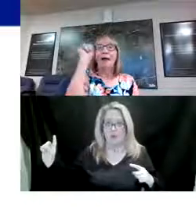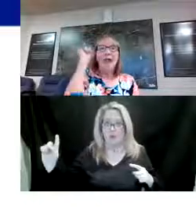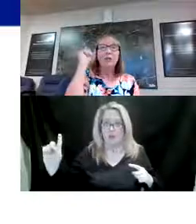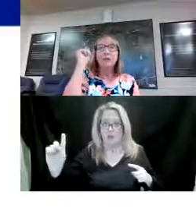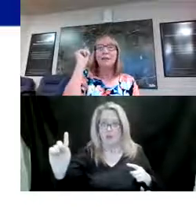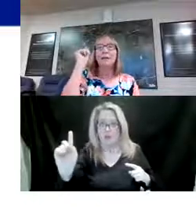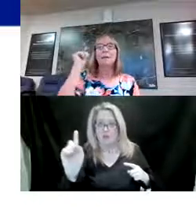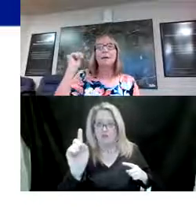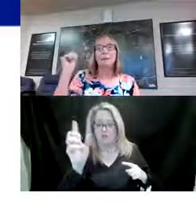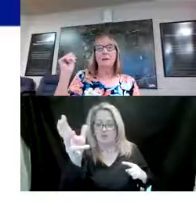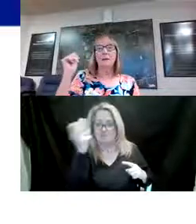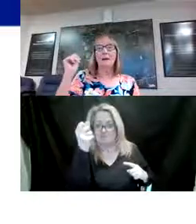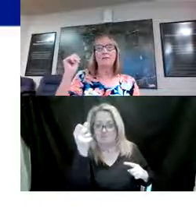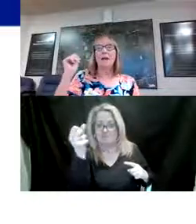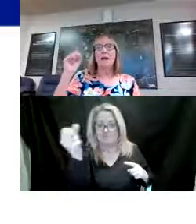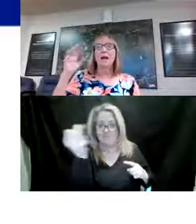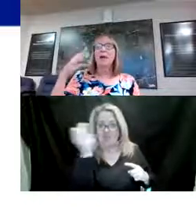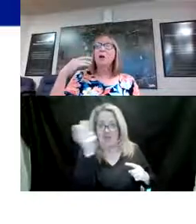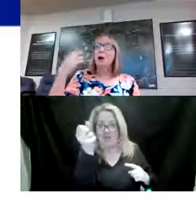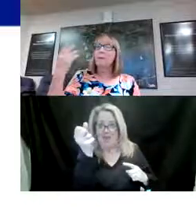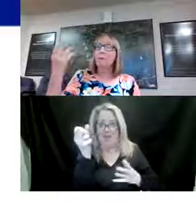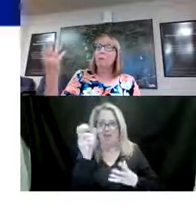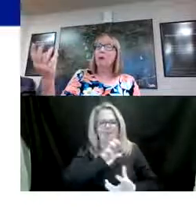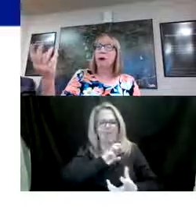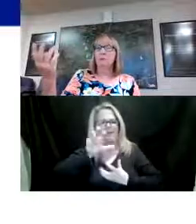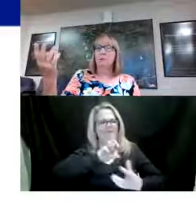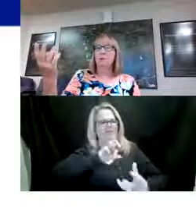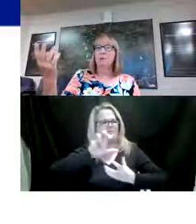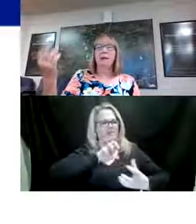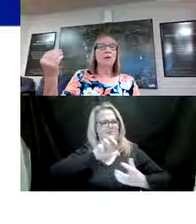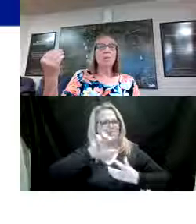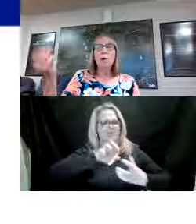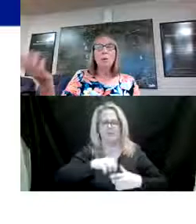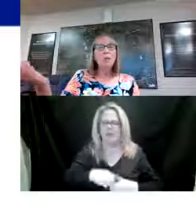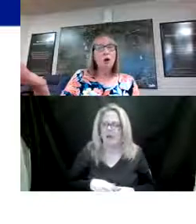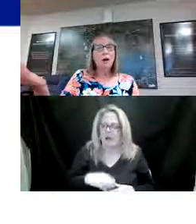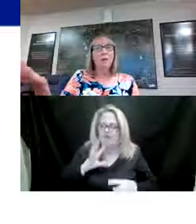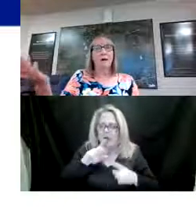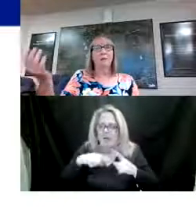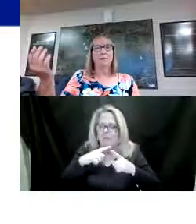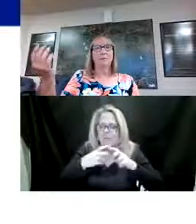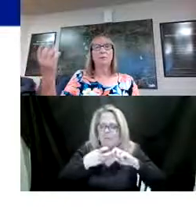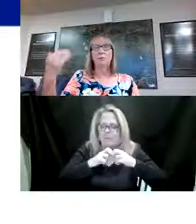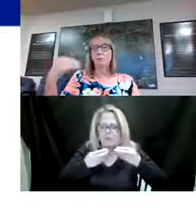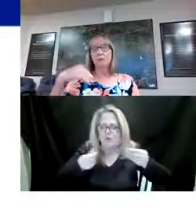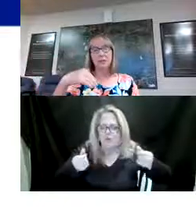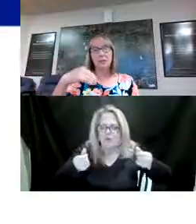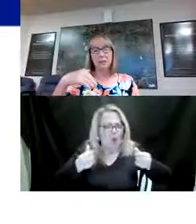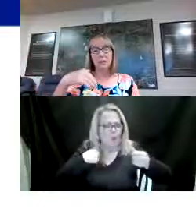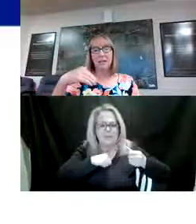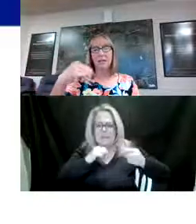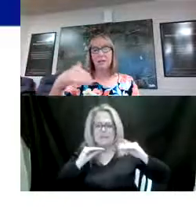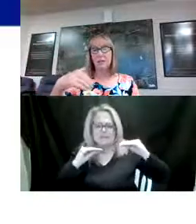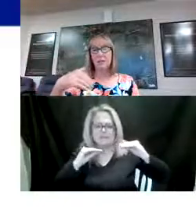them and shake them and belly laugh. Talk about problem solving. And no one taught that to this